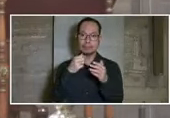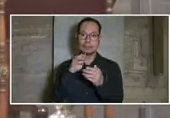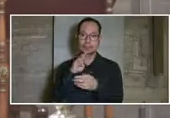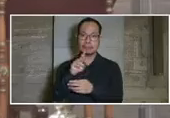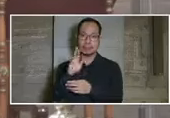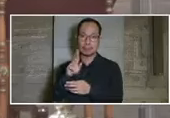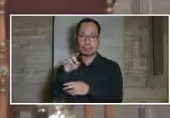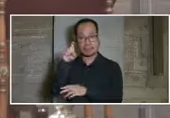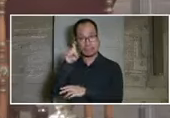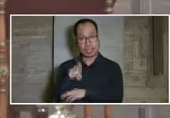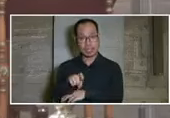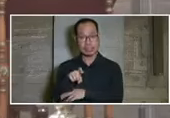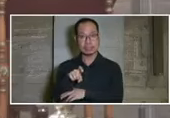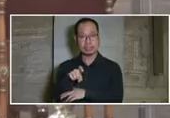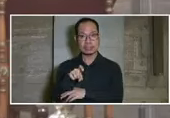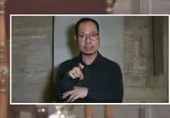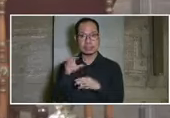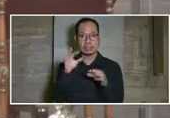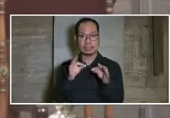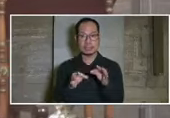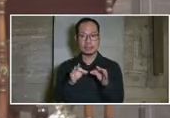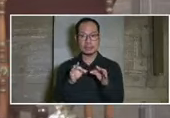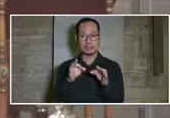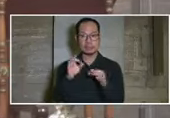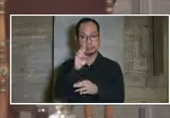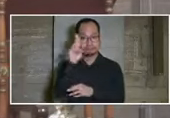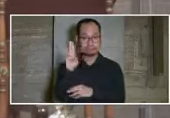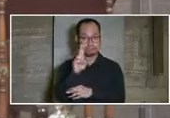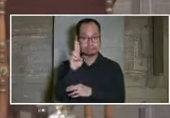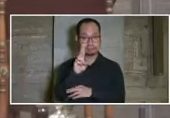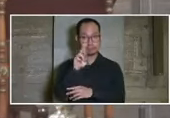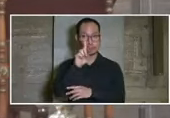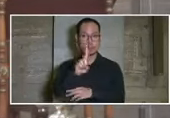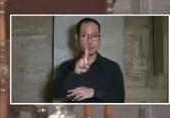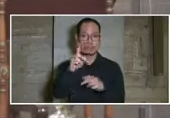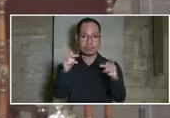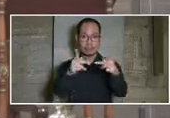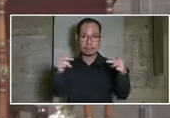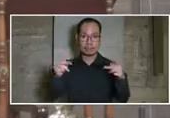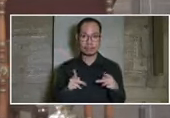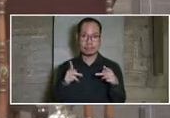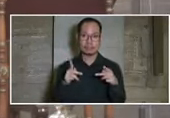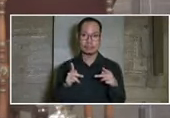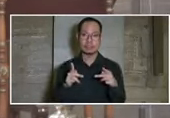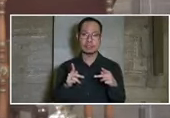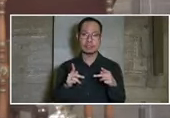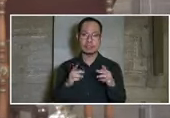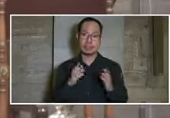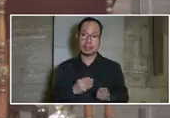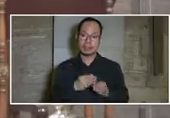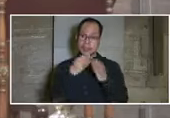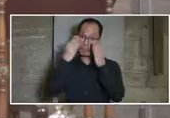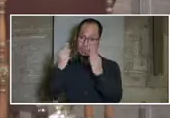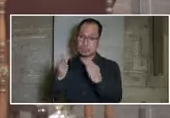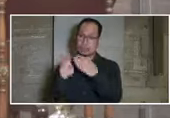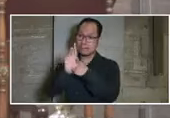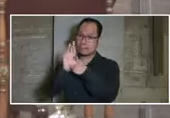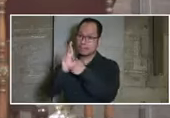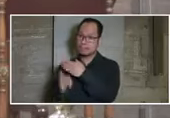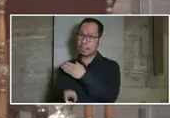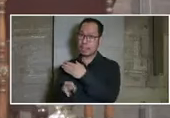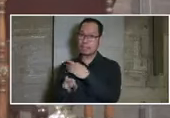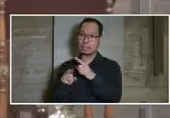maybe a must. Kapag ka ginamit mo ang isang lugar, you bring it back